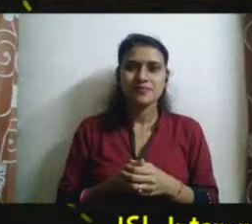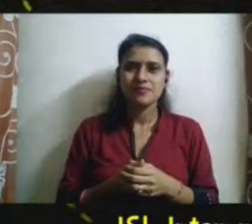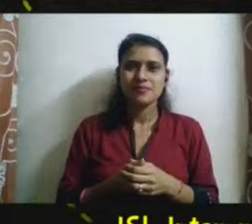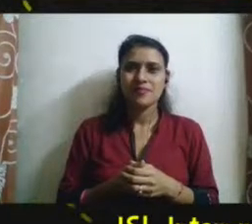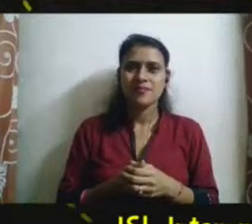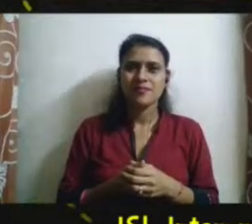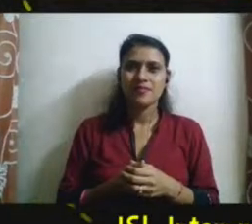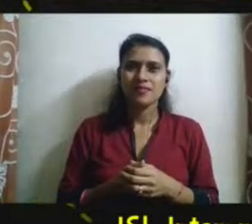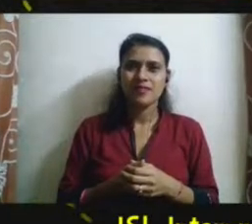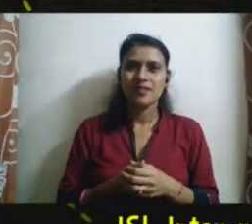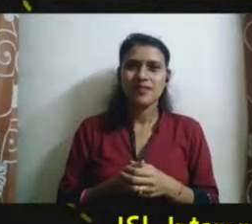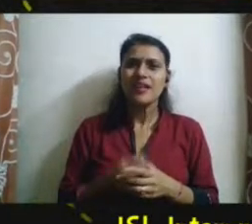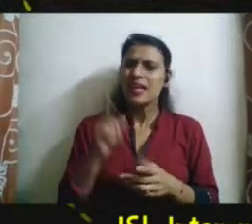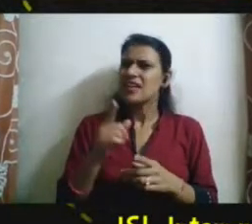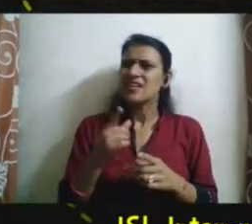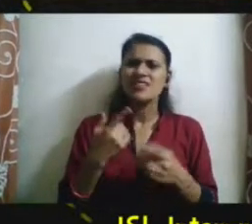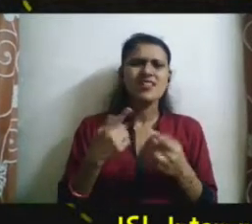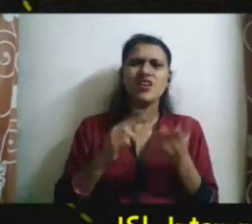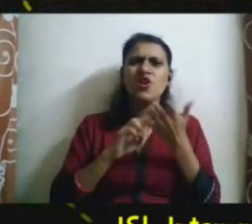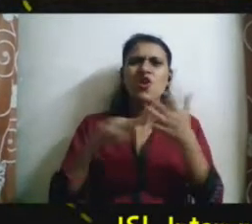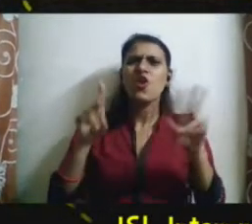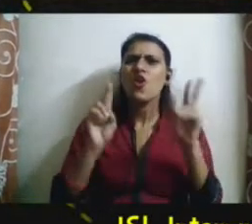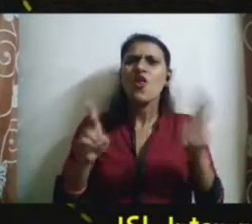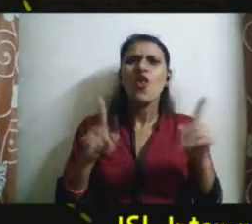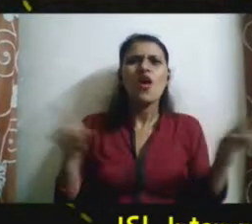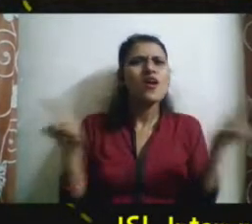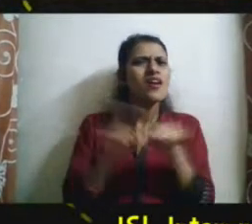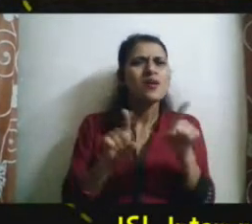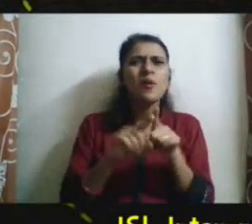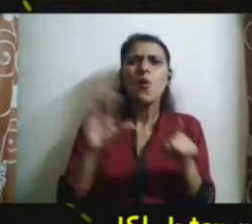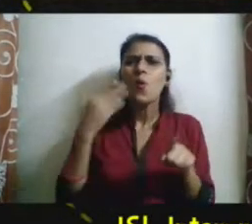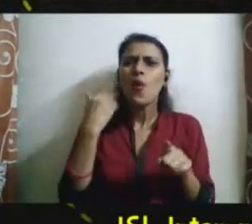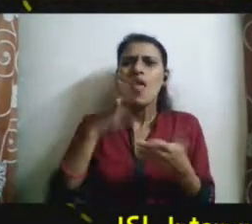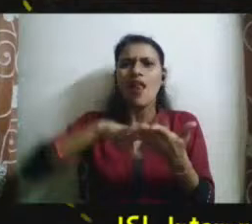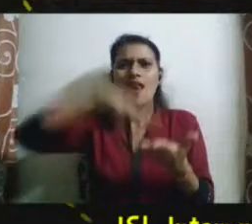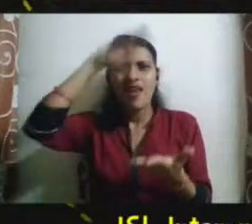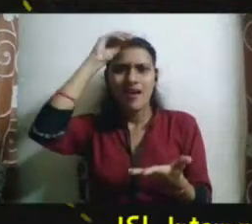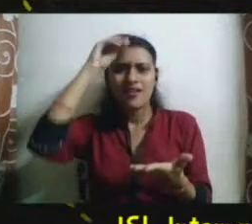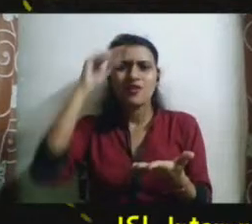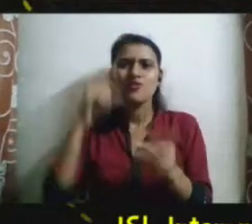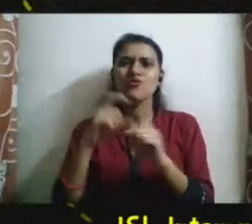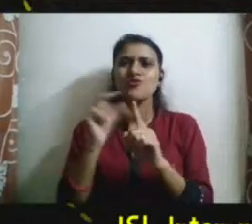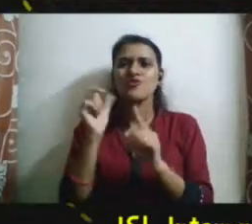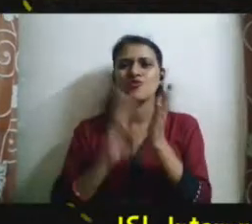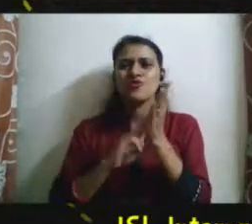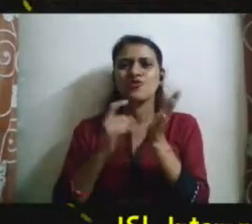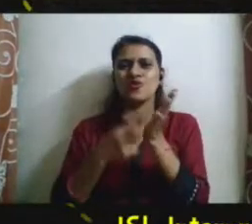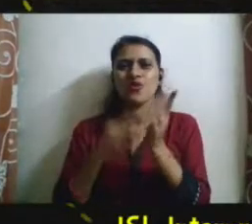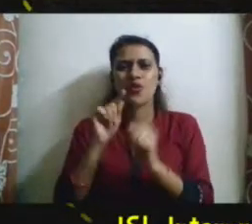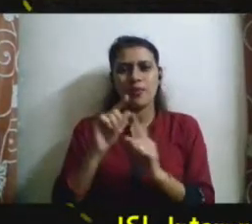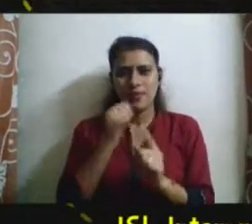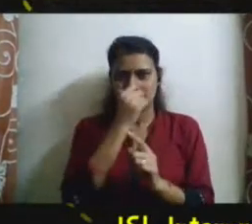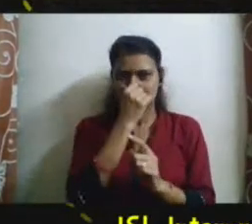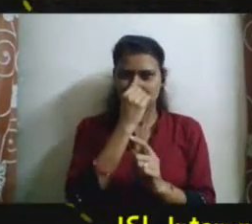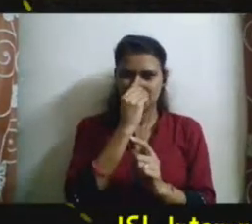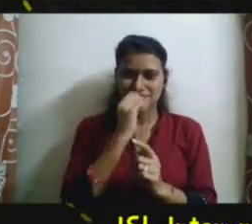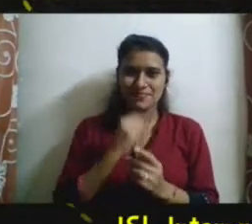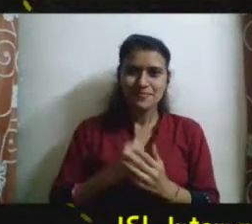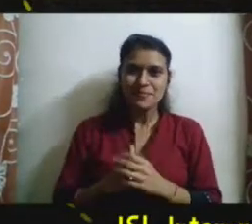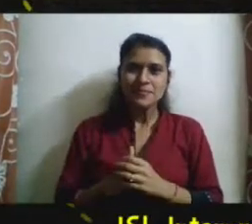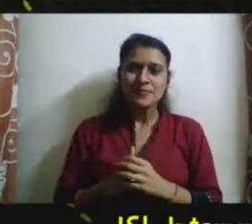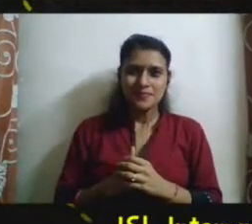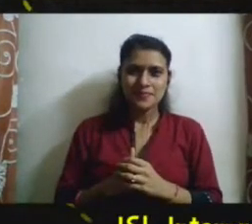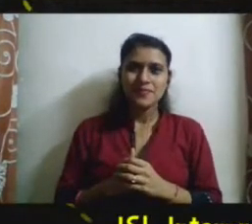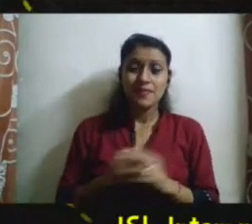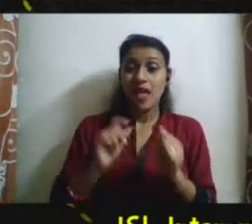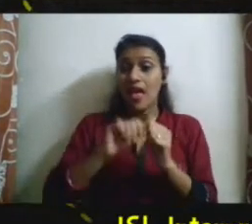it's so common to experience this when you're learning Tumri, as are other concepts,